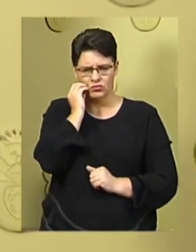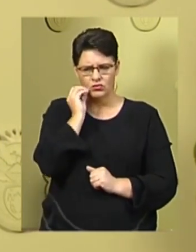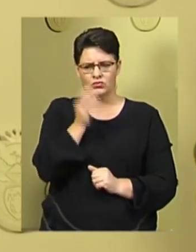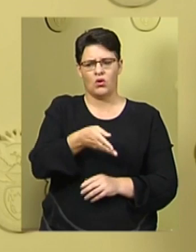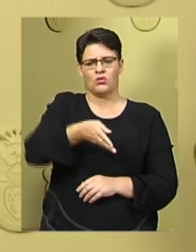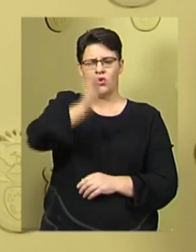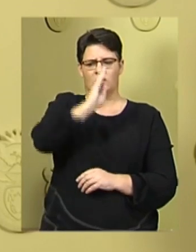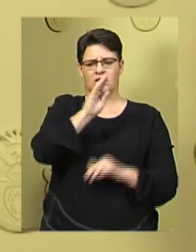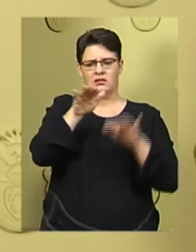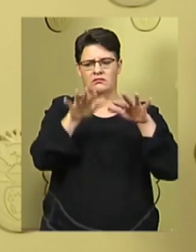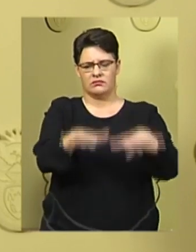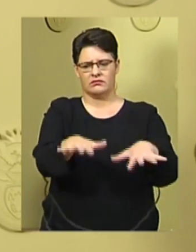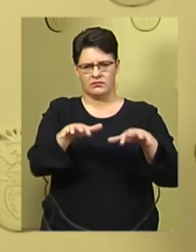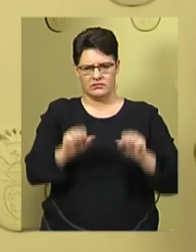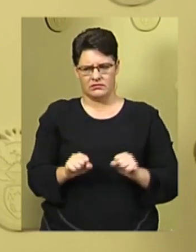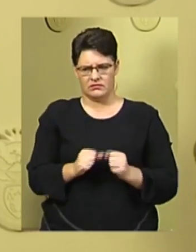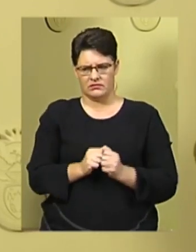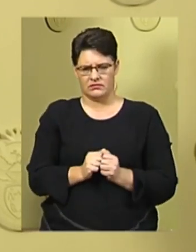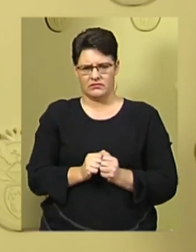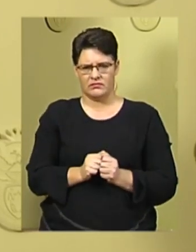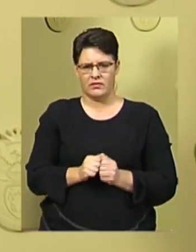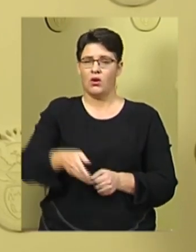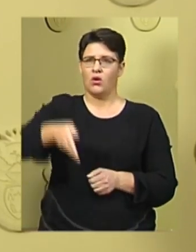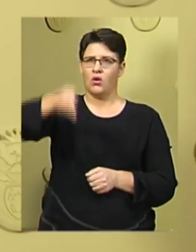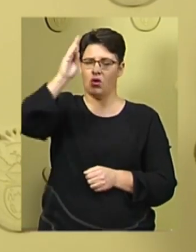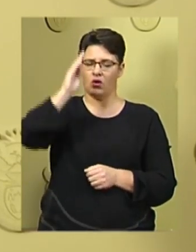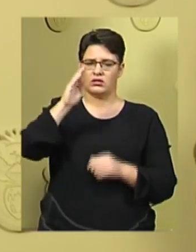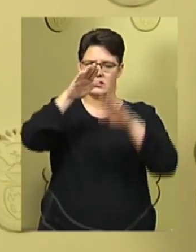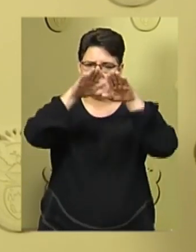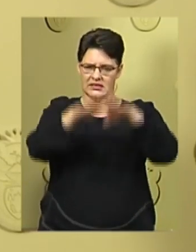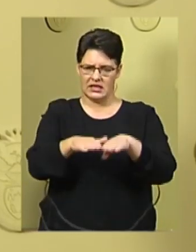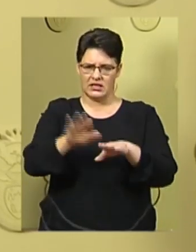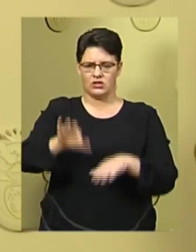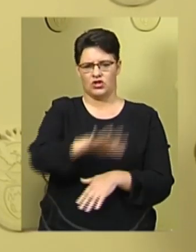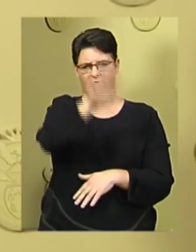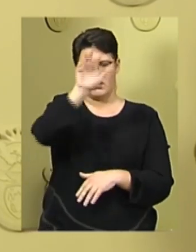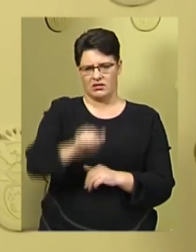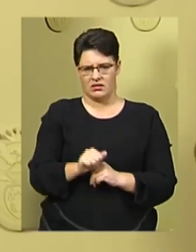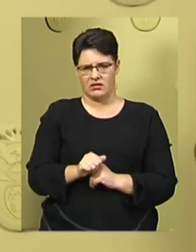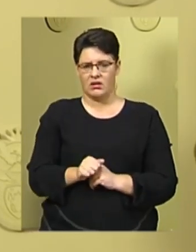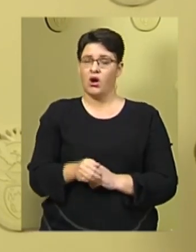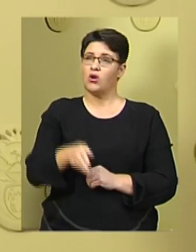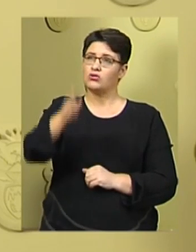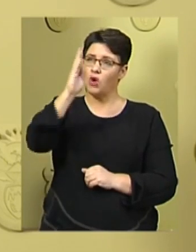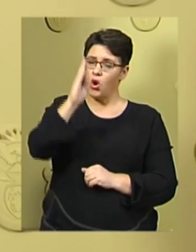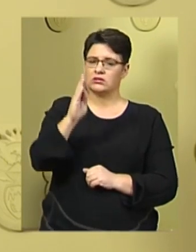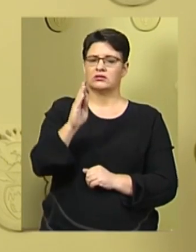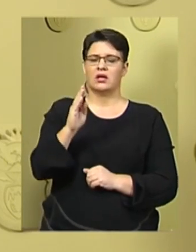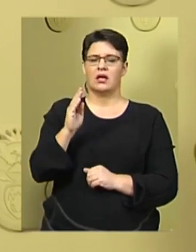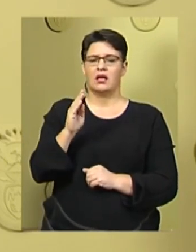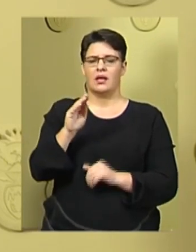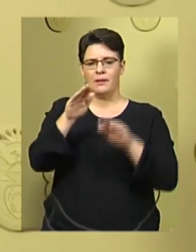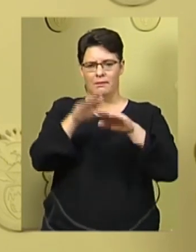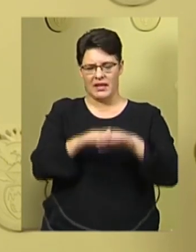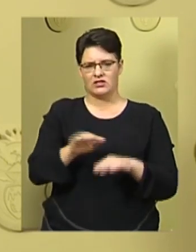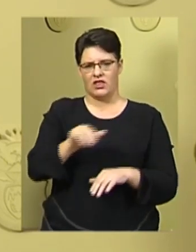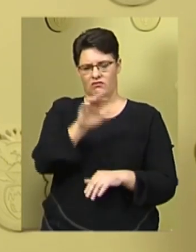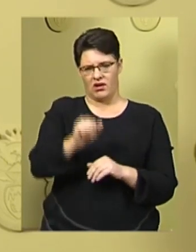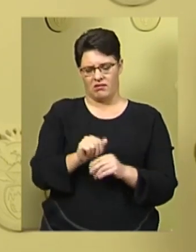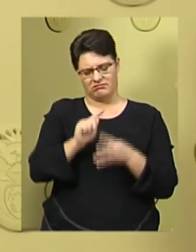hesu. God seën South Africa. God, do bless South Africa.